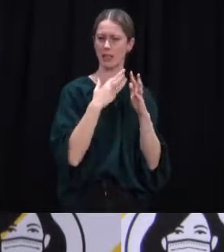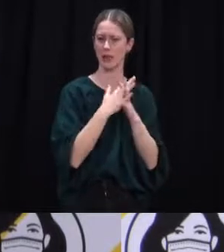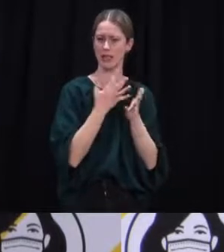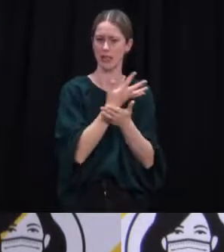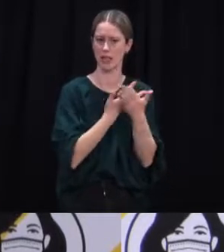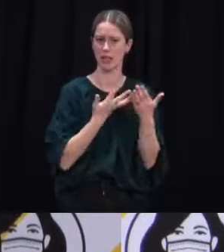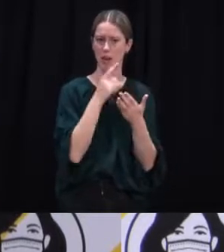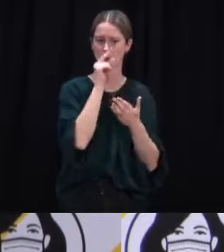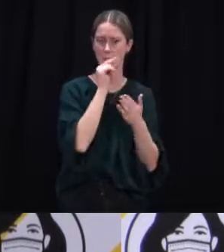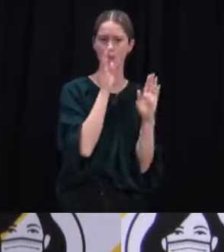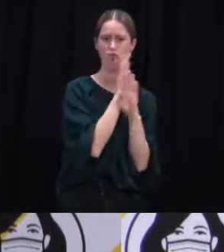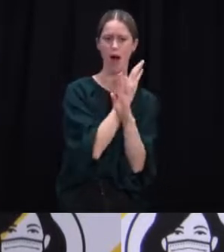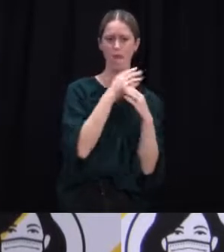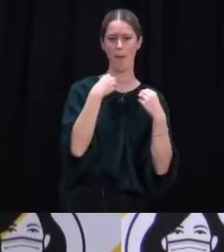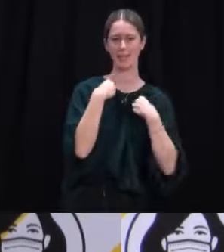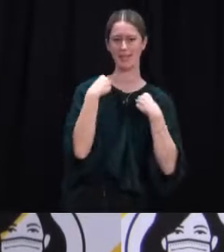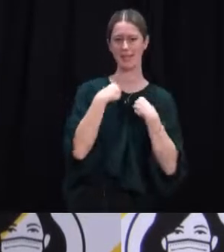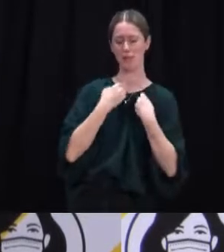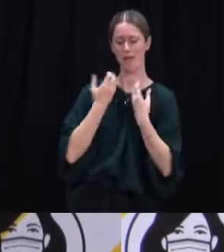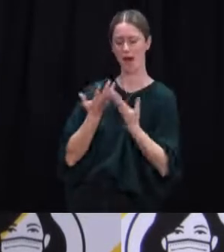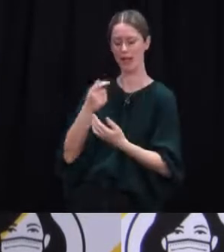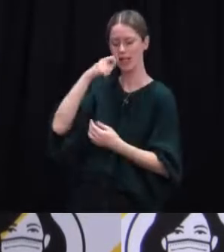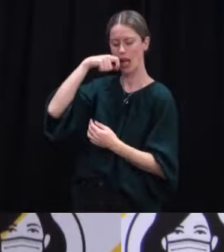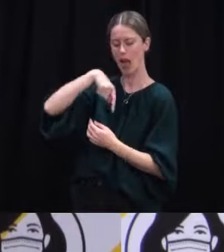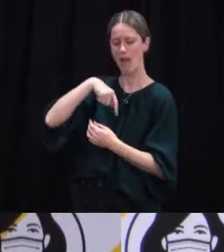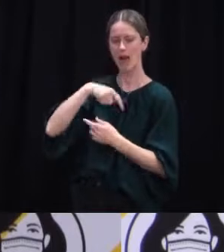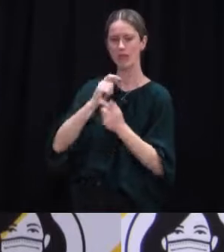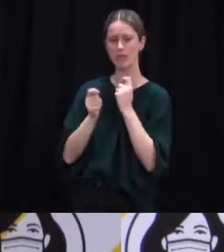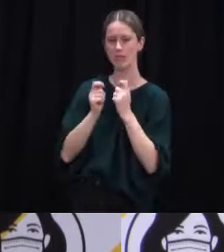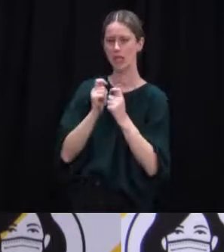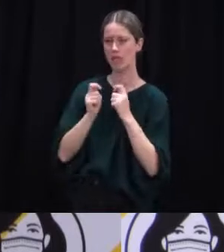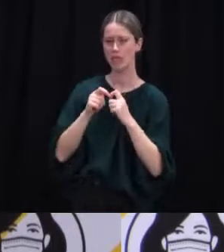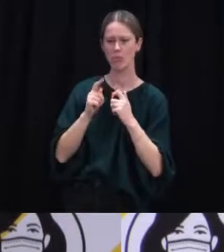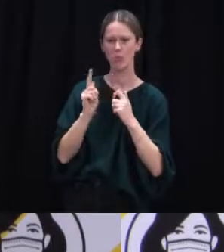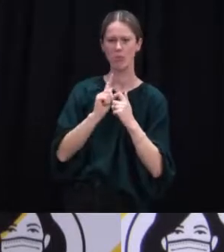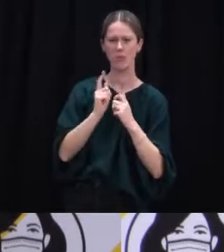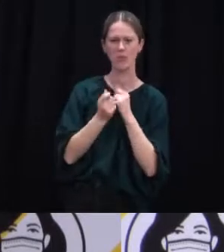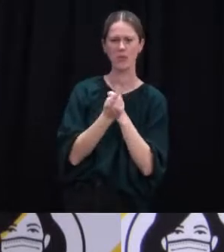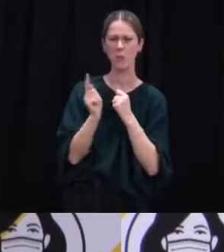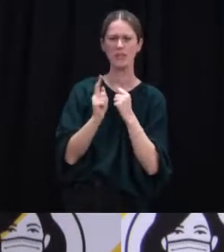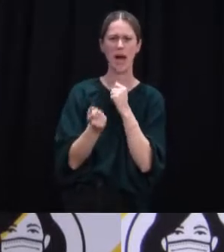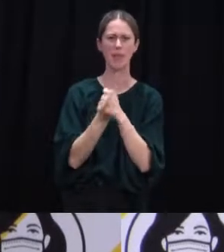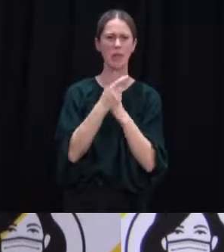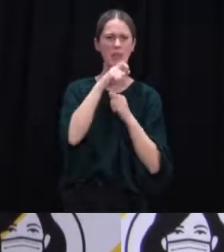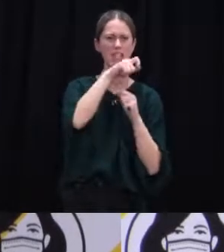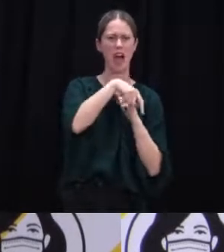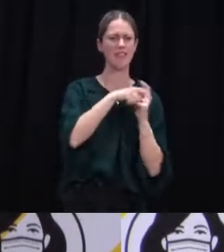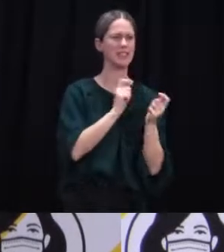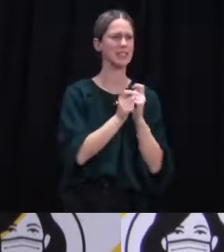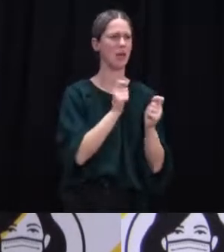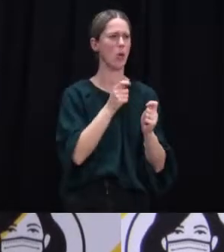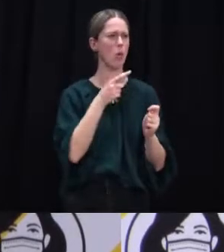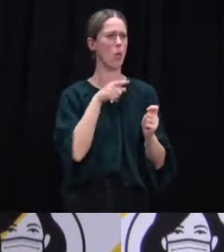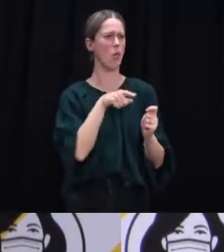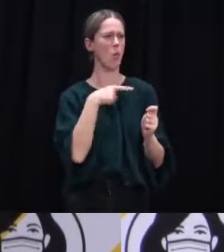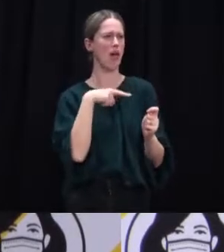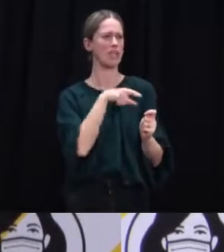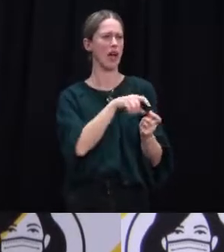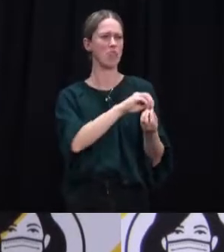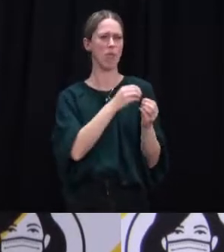the saliva samples. There was discussion last week of involving private sector saliva providers. There appears to be